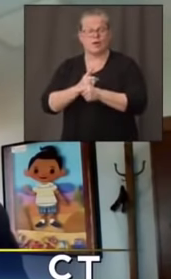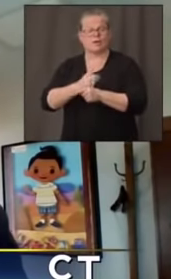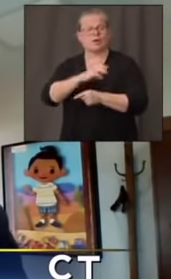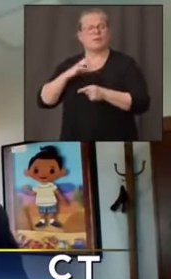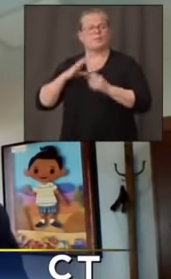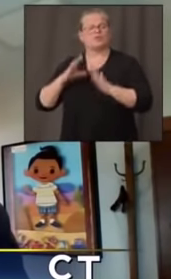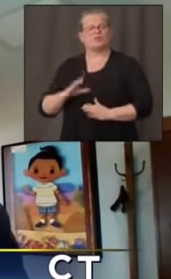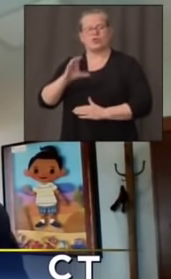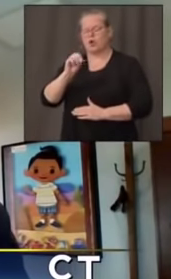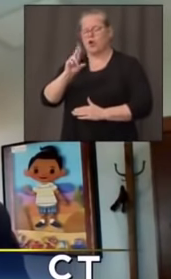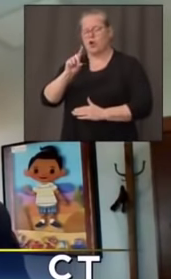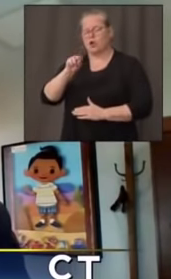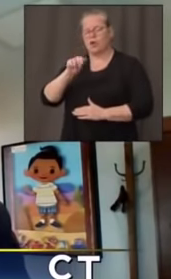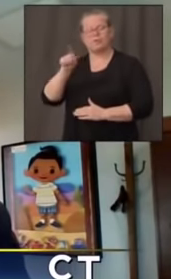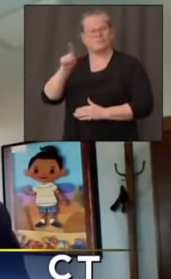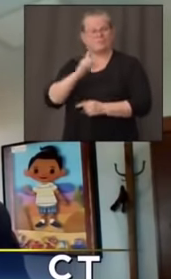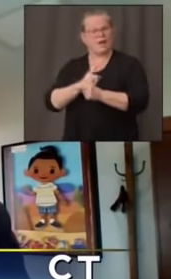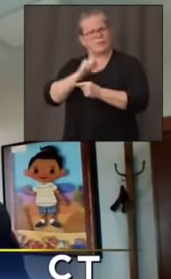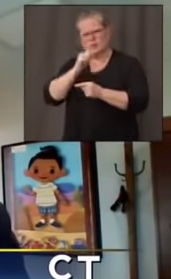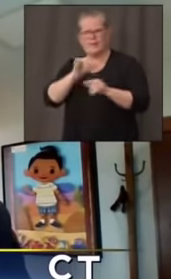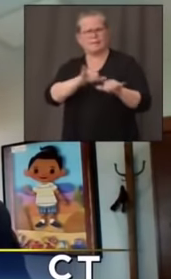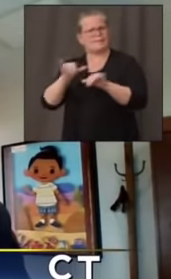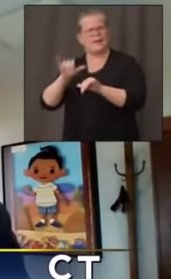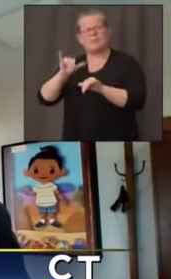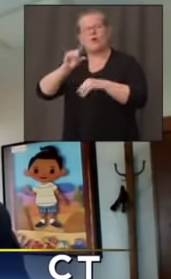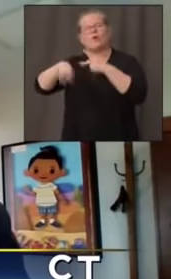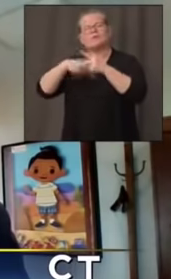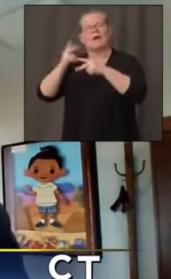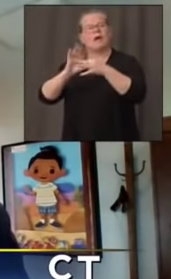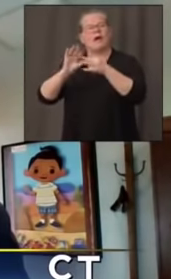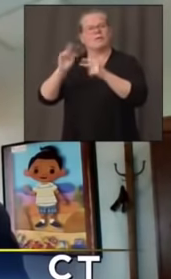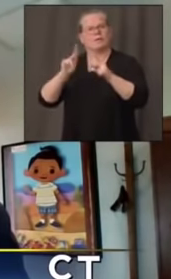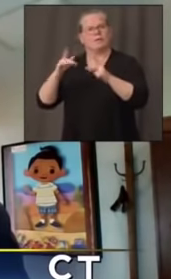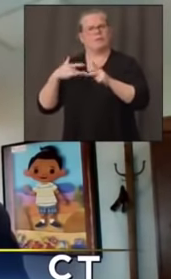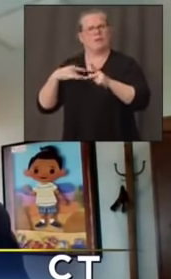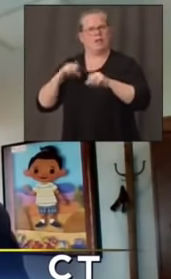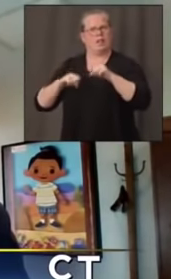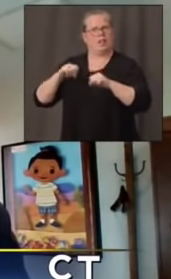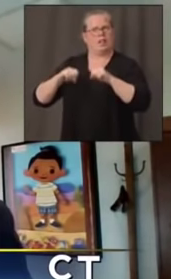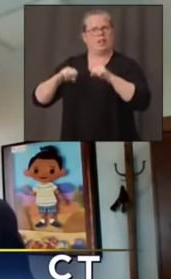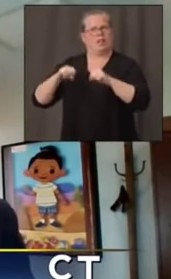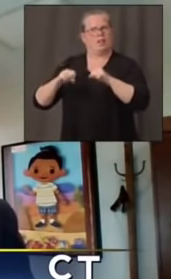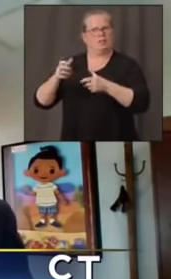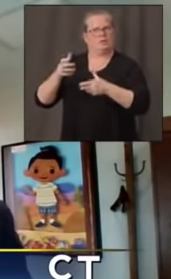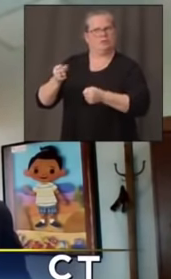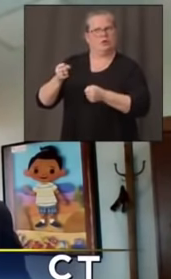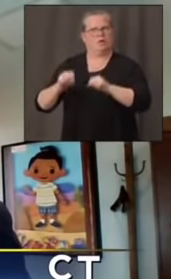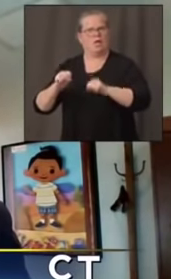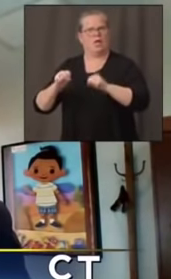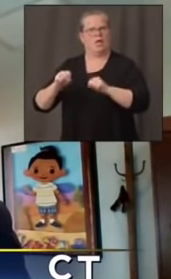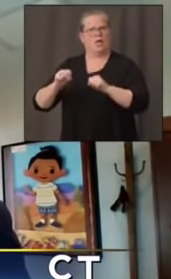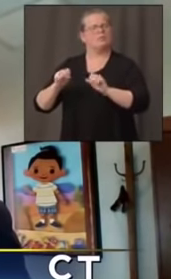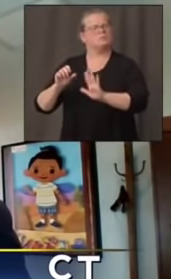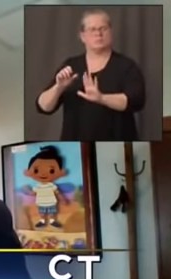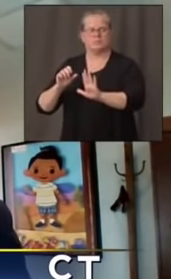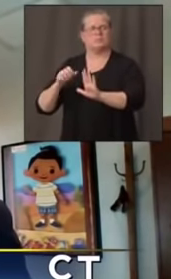to ensure health and safety for all. And we're working hard to make sure that the plan that we rolled out is